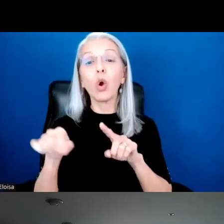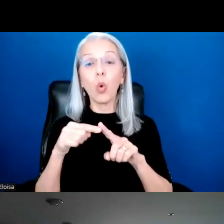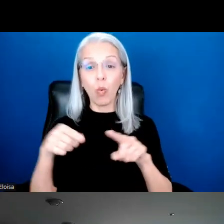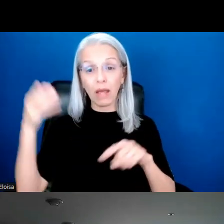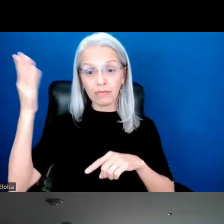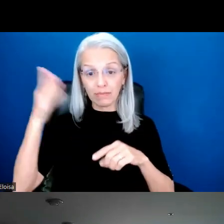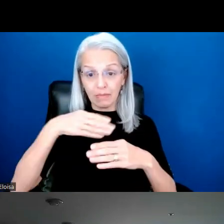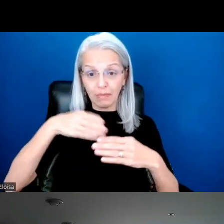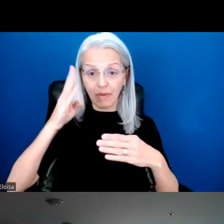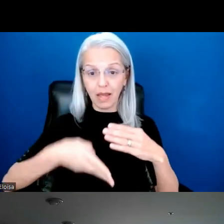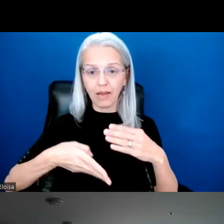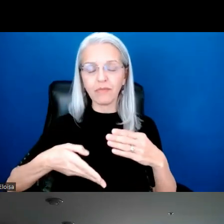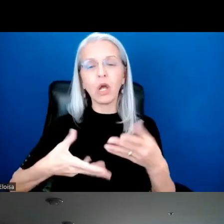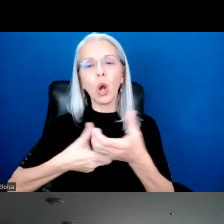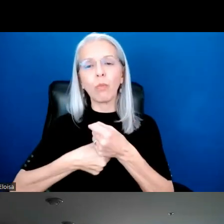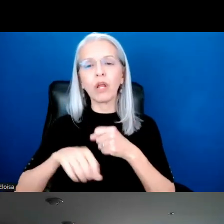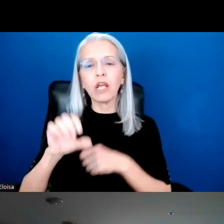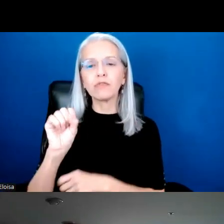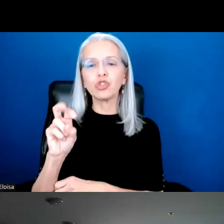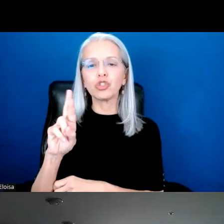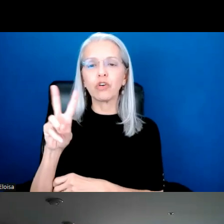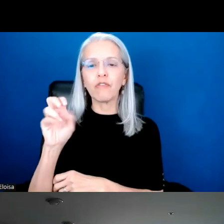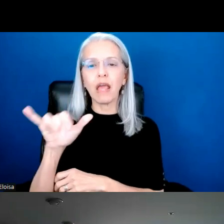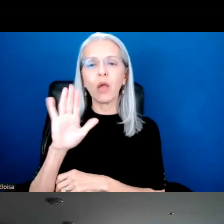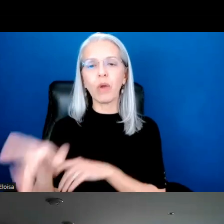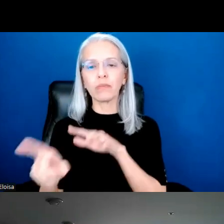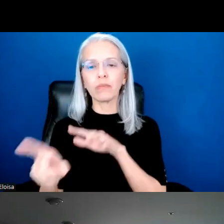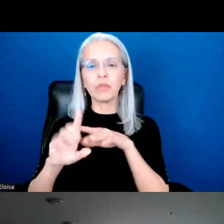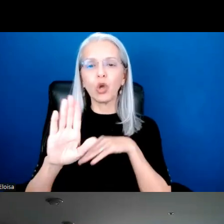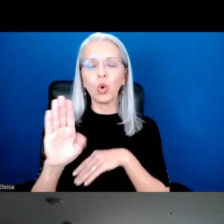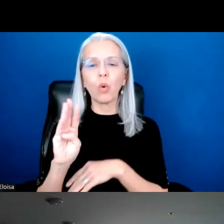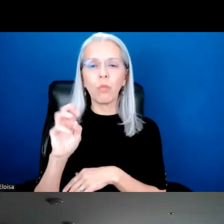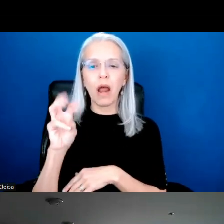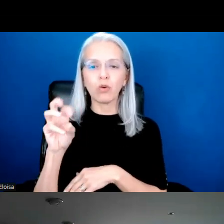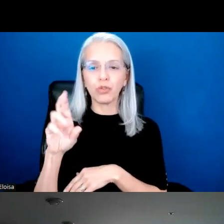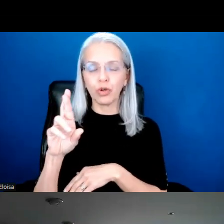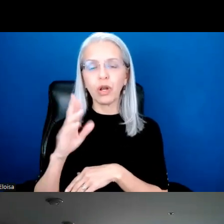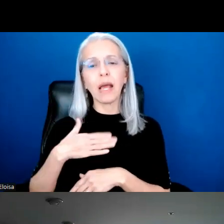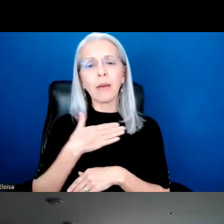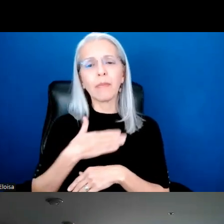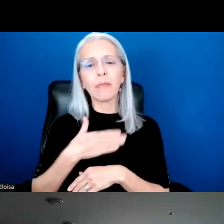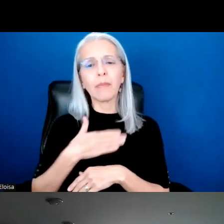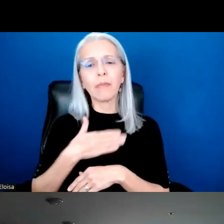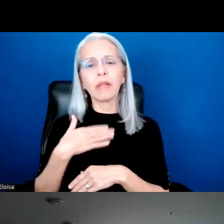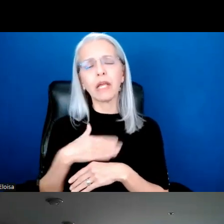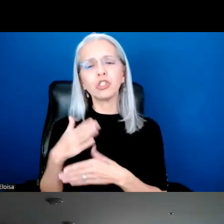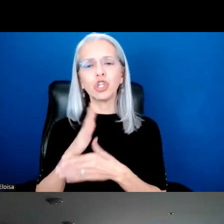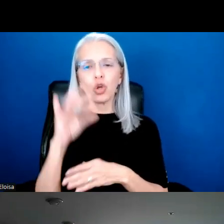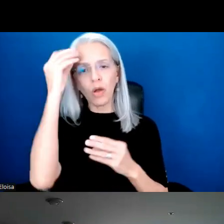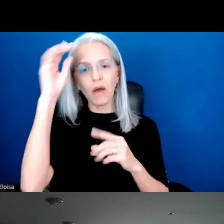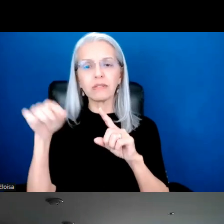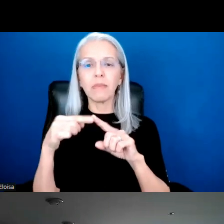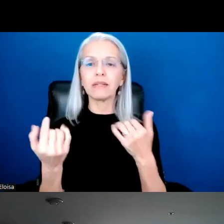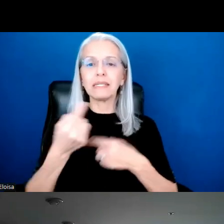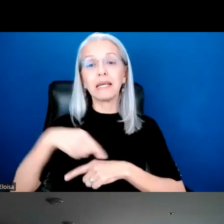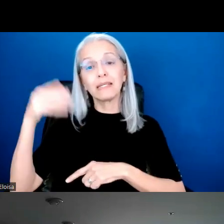ends, a brief survey will show in your browser. Please take a few moments to share your thoughts about today's presentation.